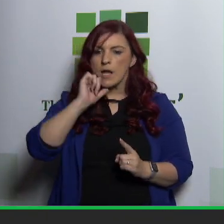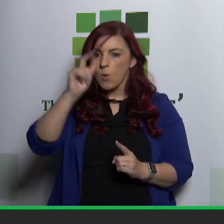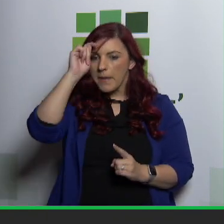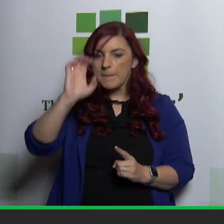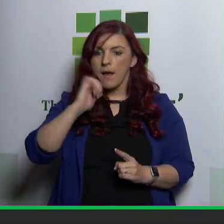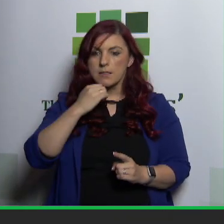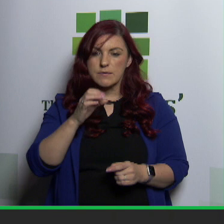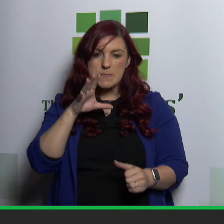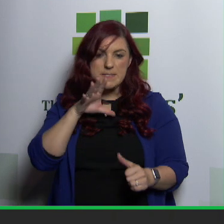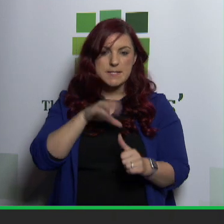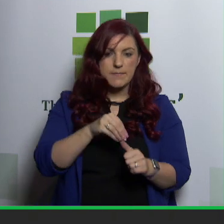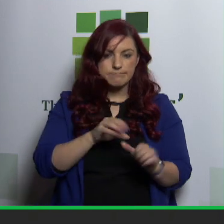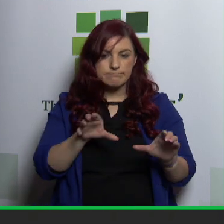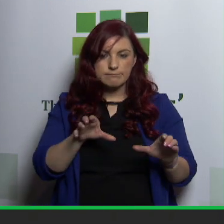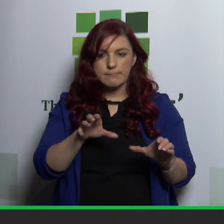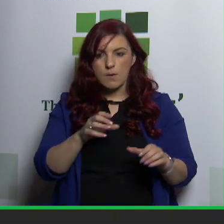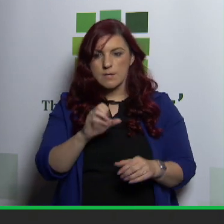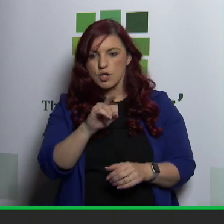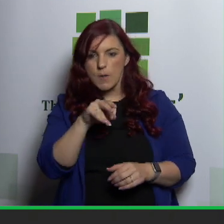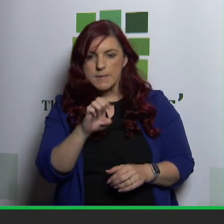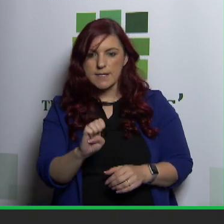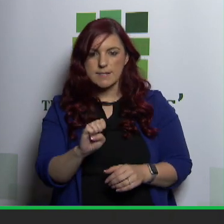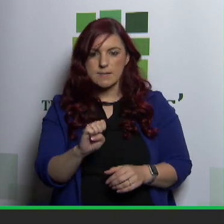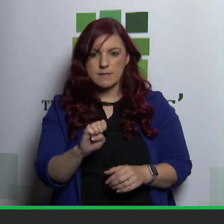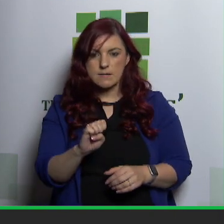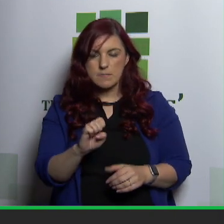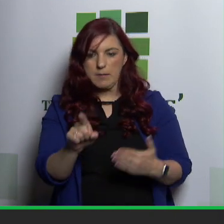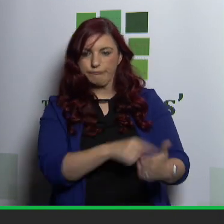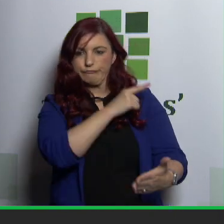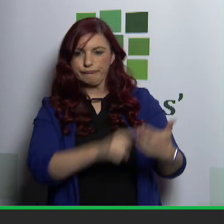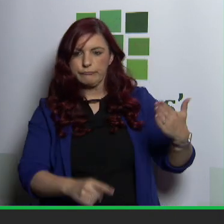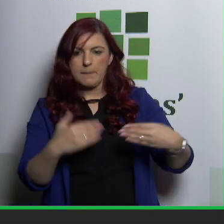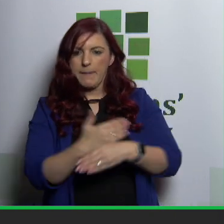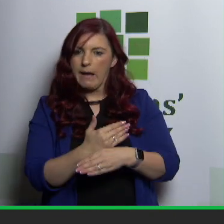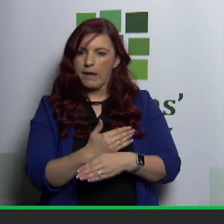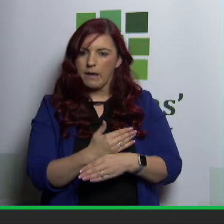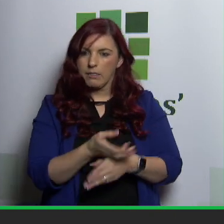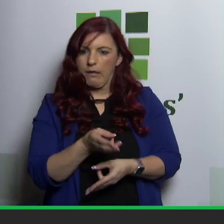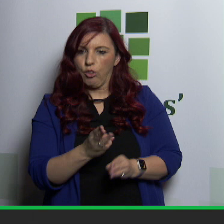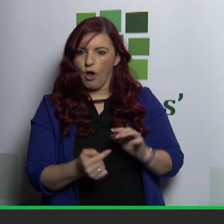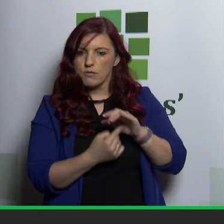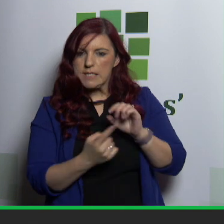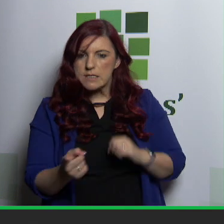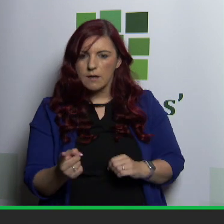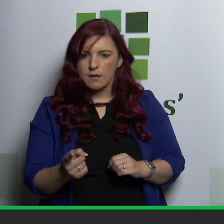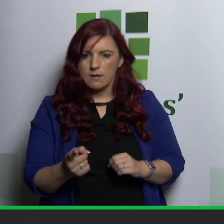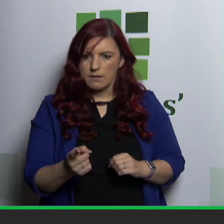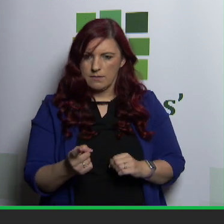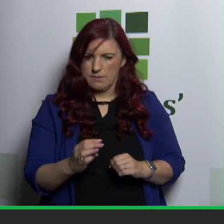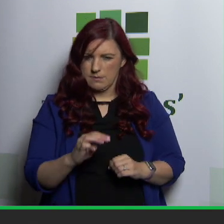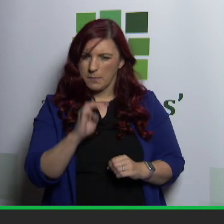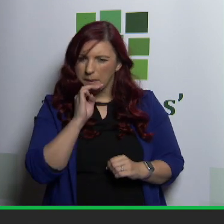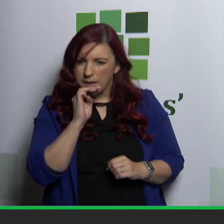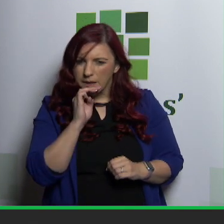of a particular substance being vilified by authorities that we should never give